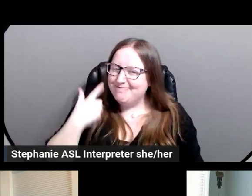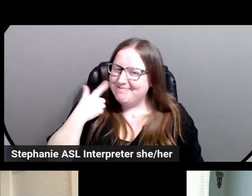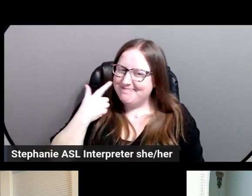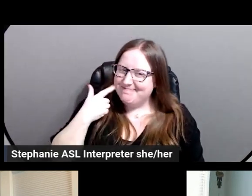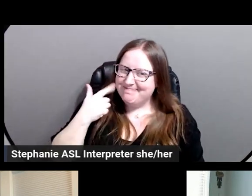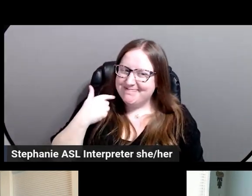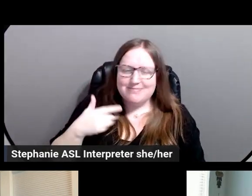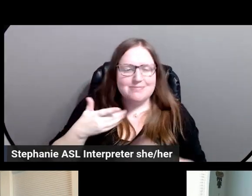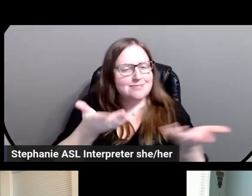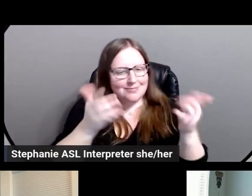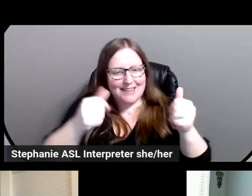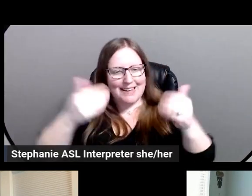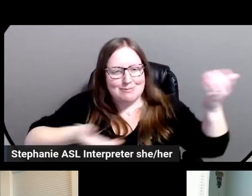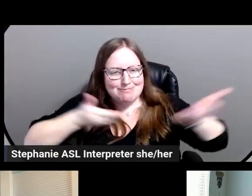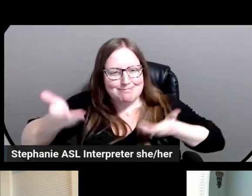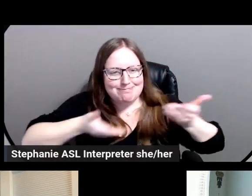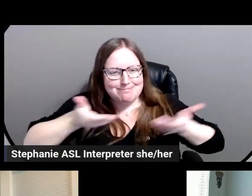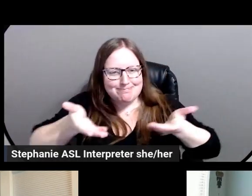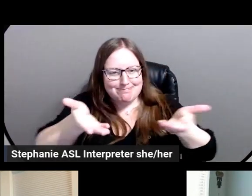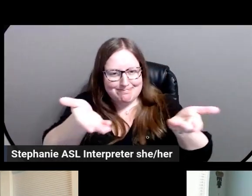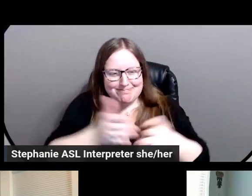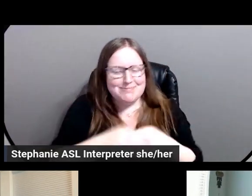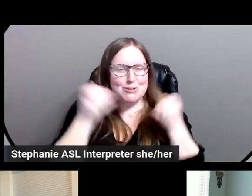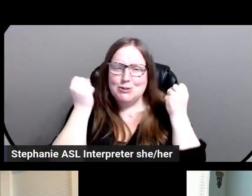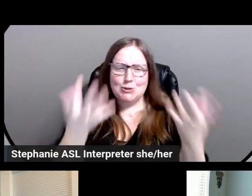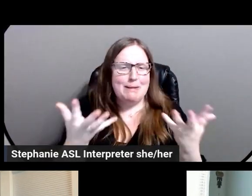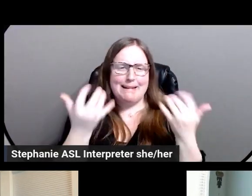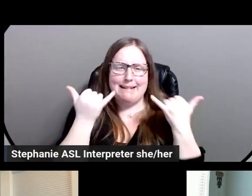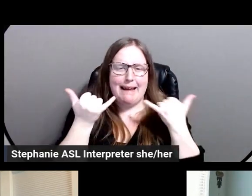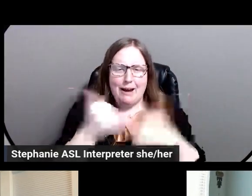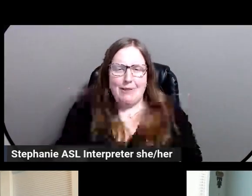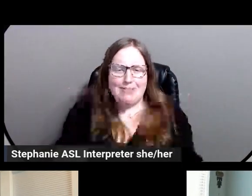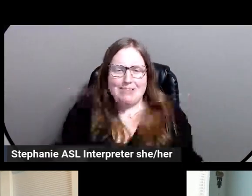I'll let you all introduce yourself. There's too many of you this time.